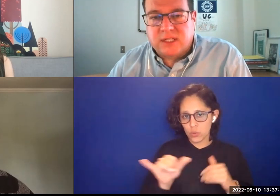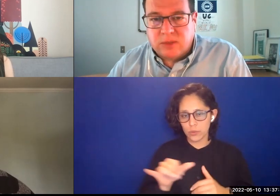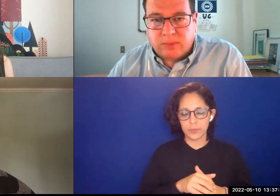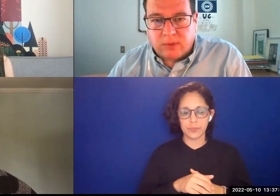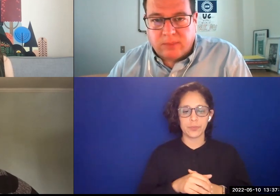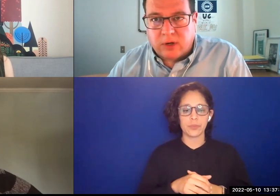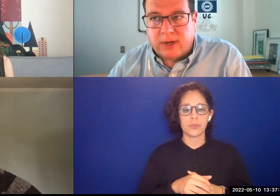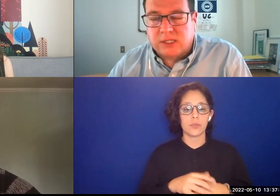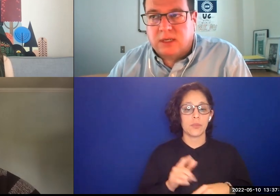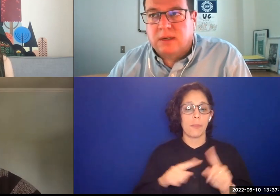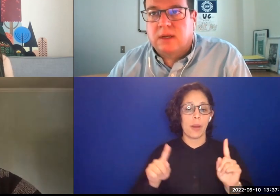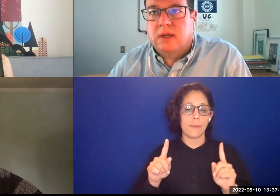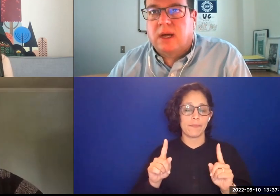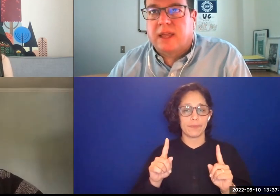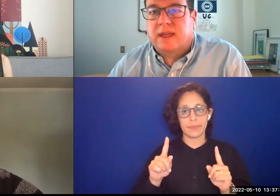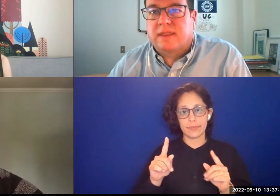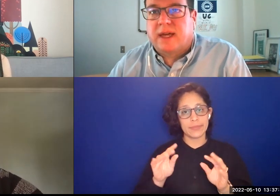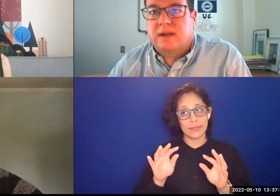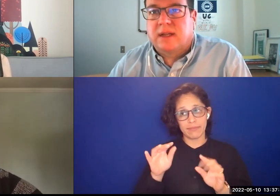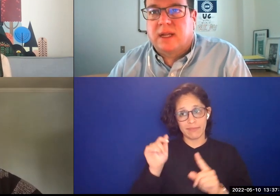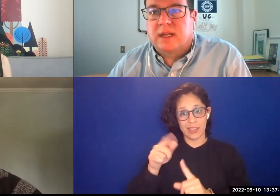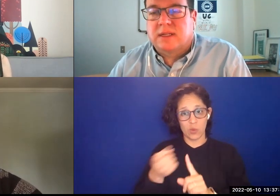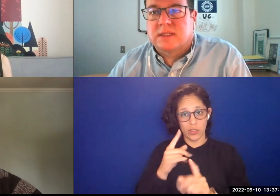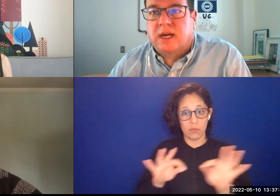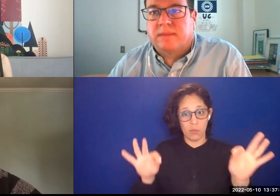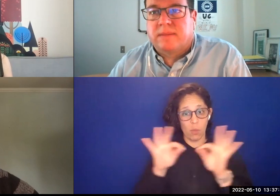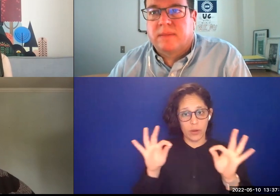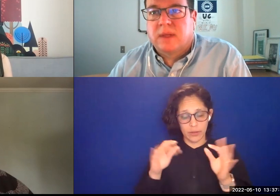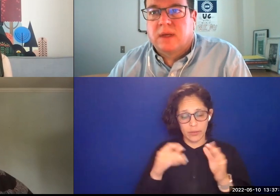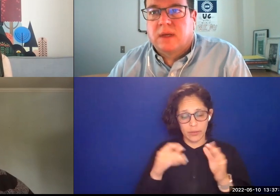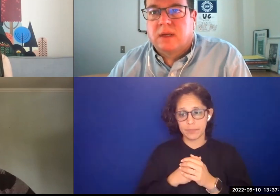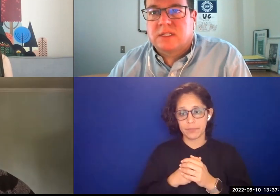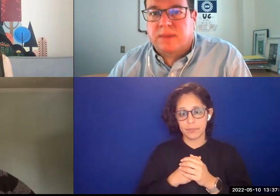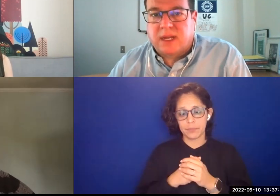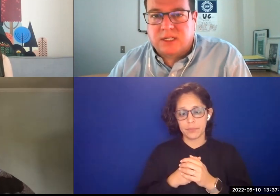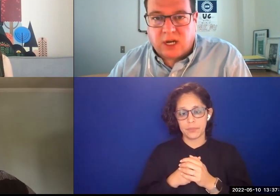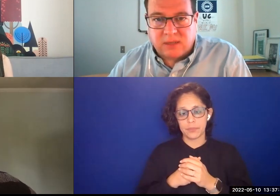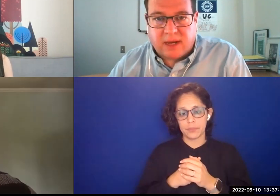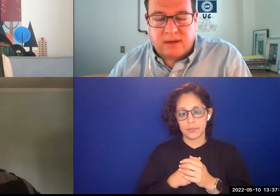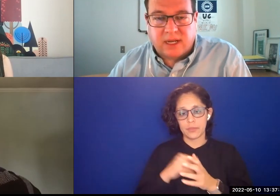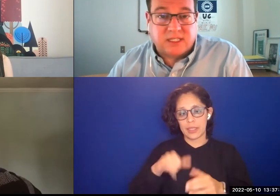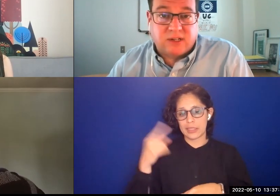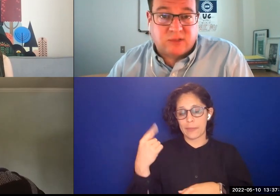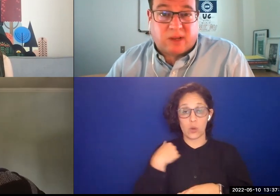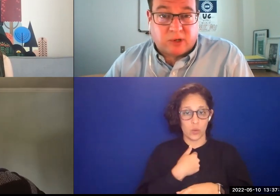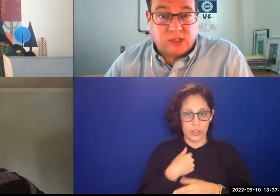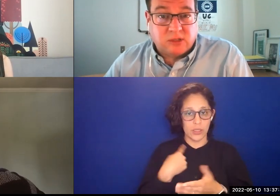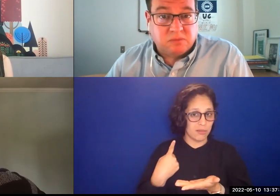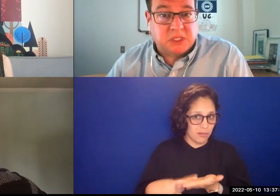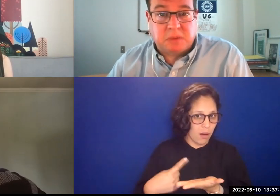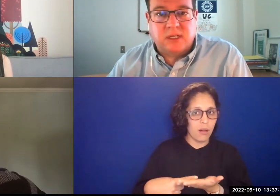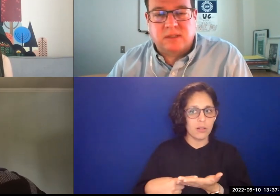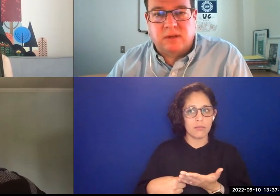I think it's a super important question. I think that it is something that is talked about. I can say just from, like,